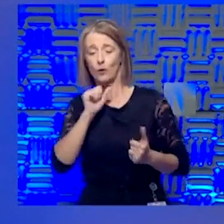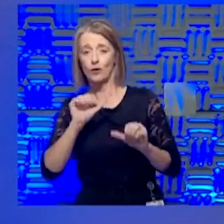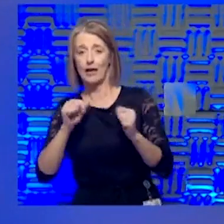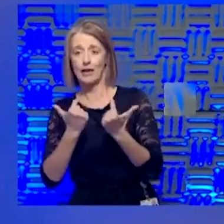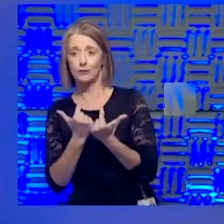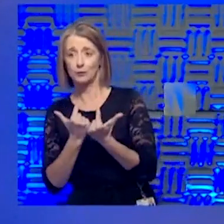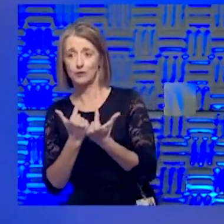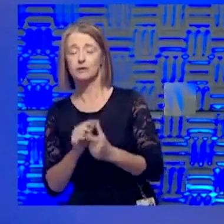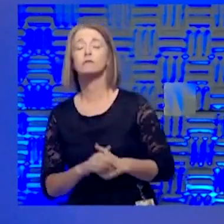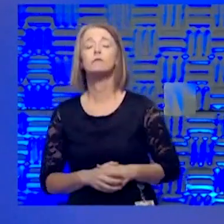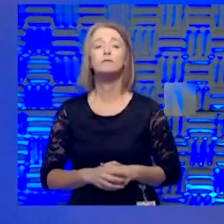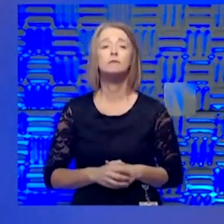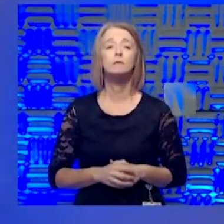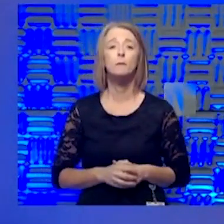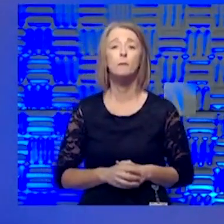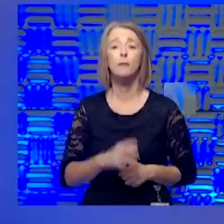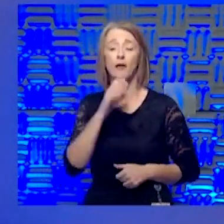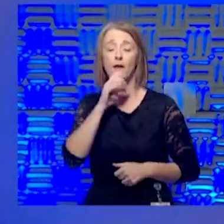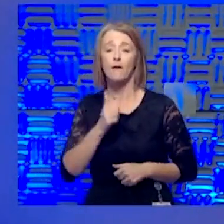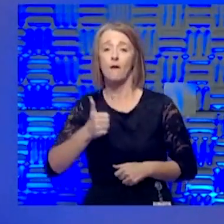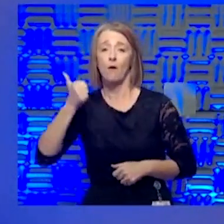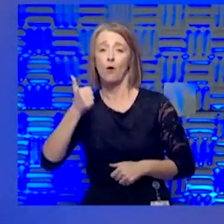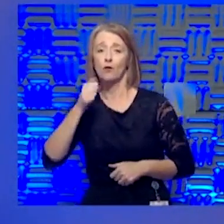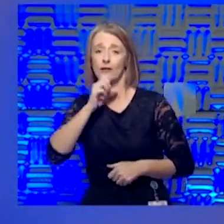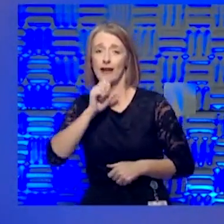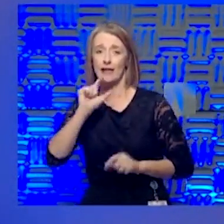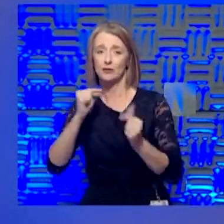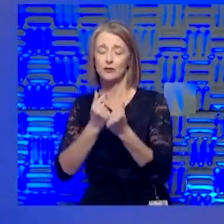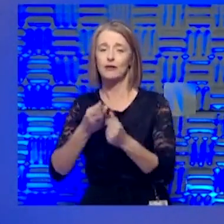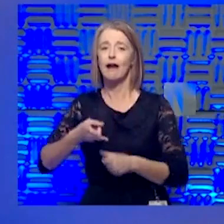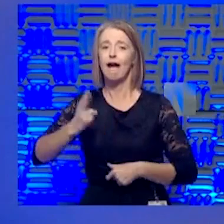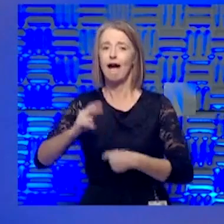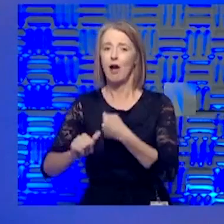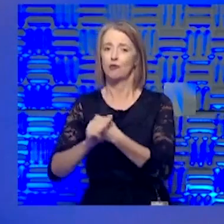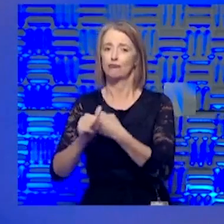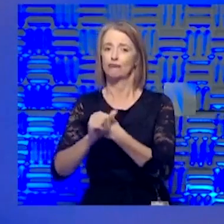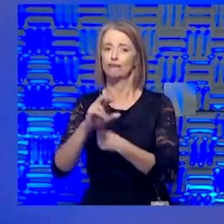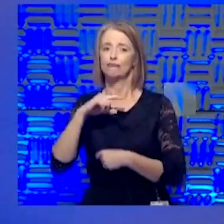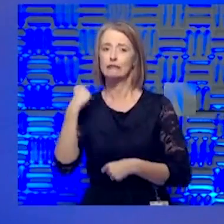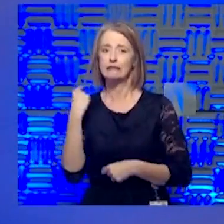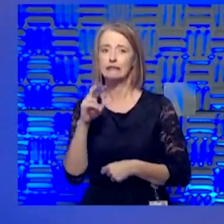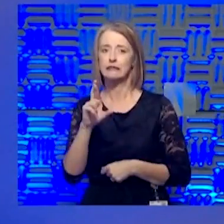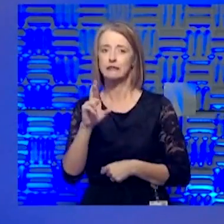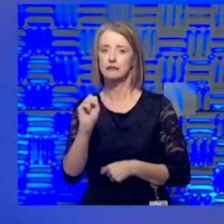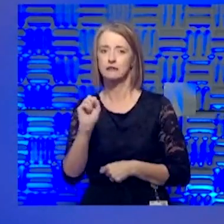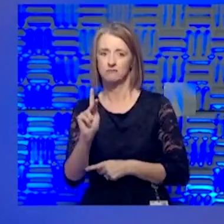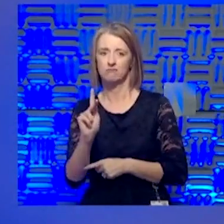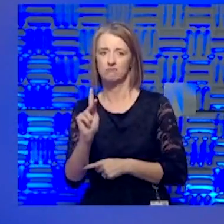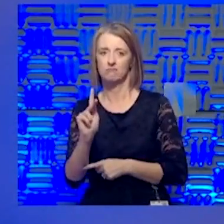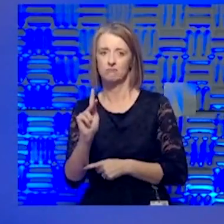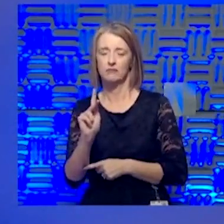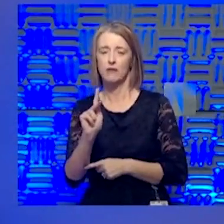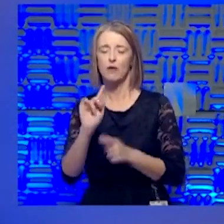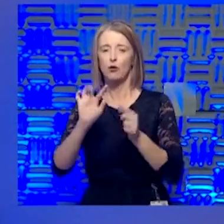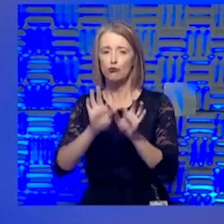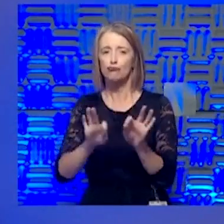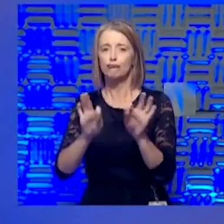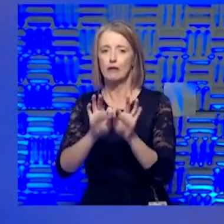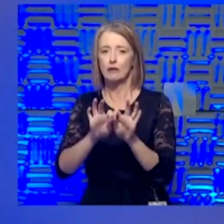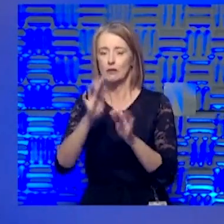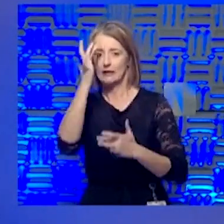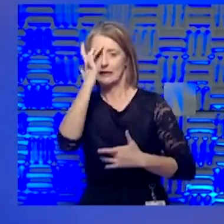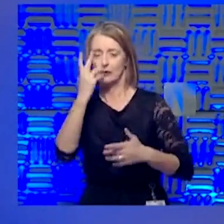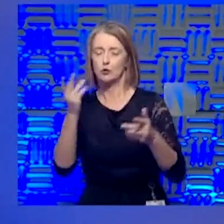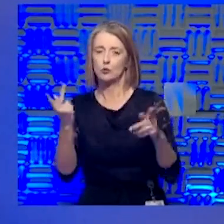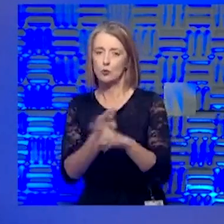groups. Yeah, certainly the older age groups, you're going to be at higher risk of the critical illness and the worse